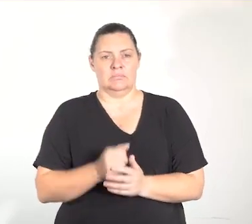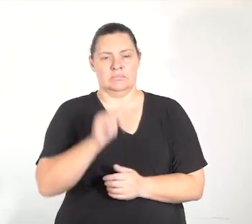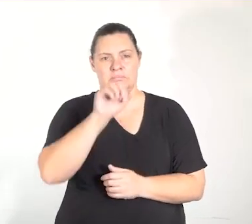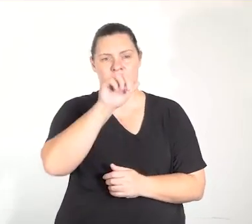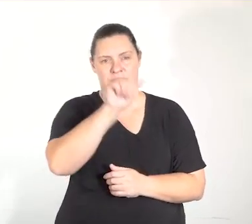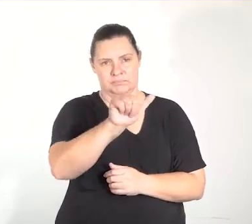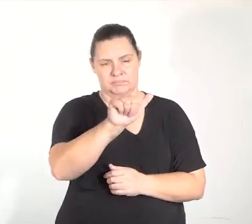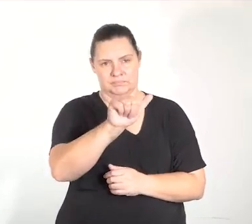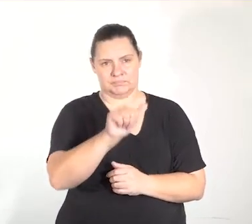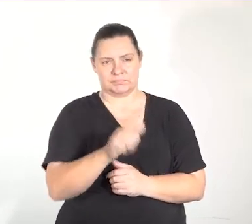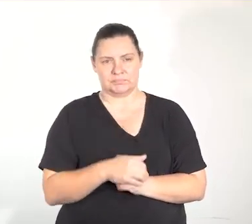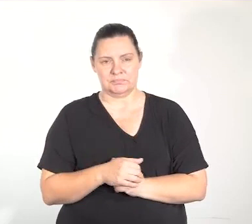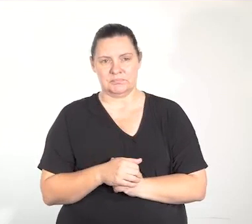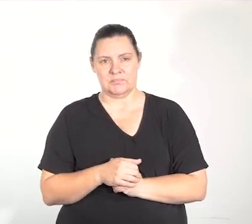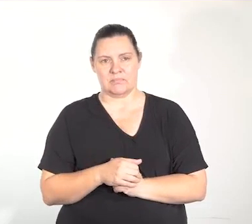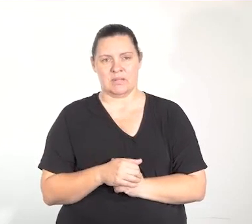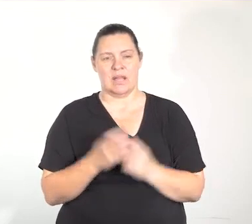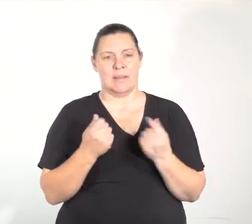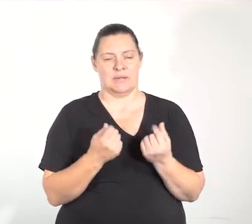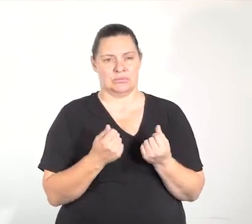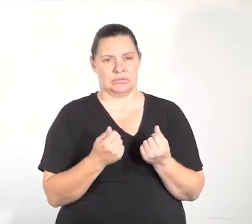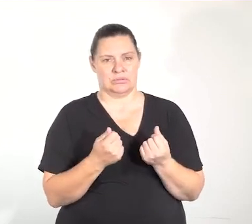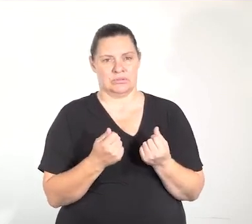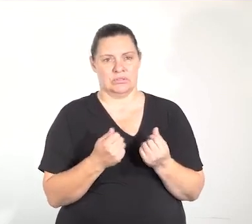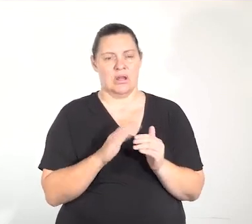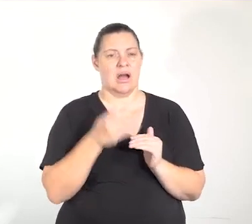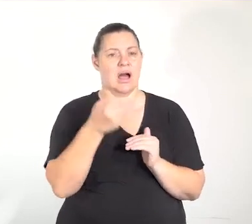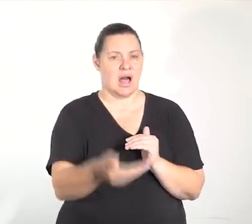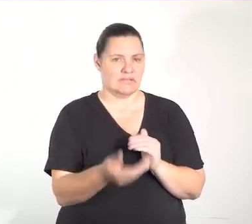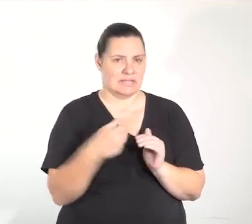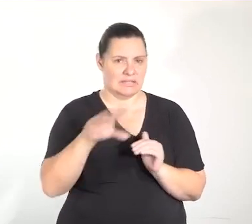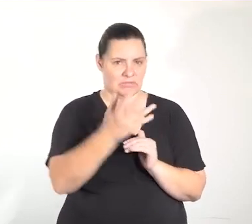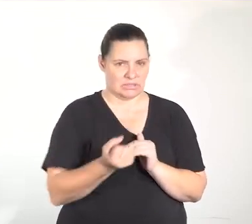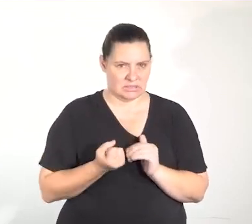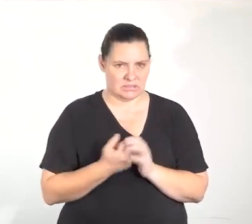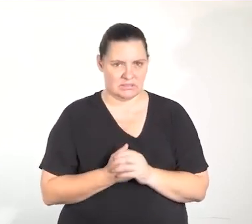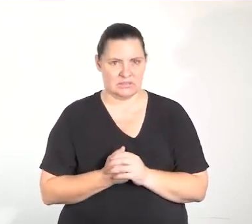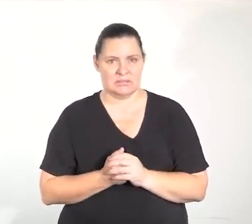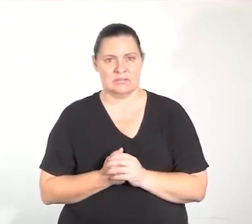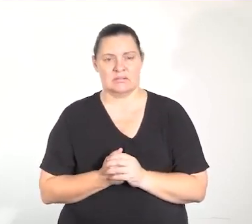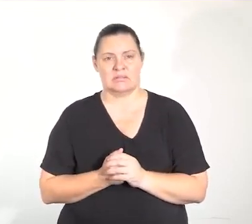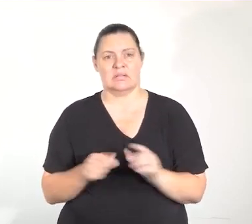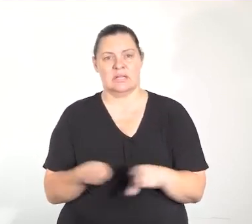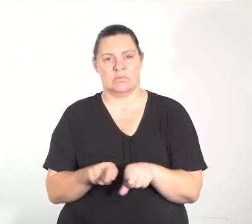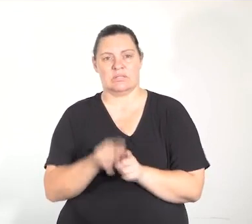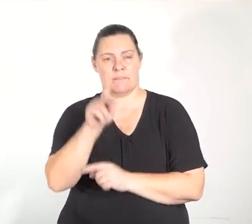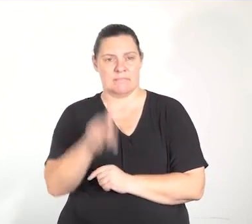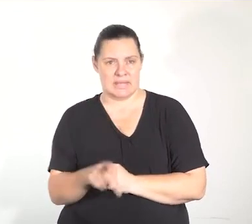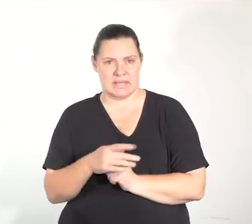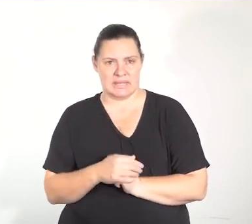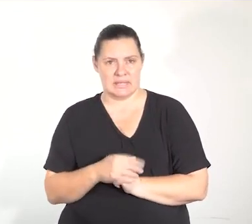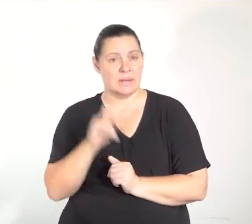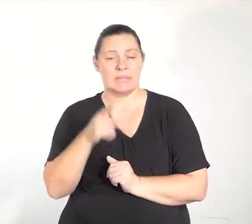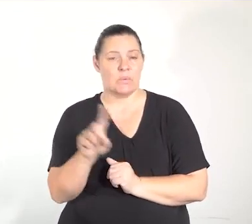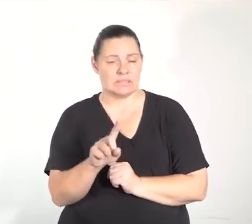A, and remember, A is the amount after the interest is earned, is equals to P.